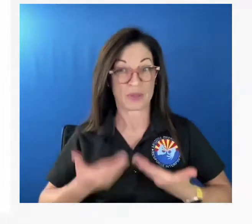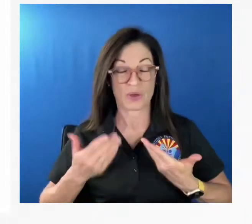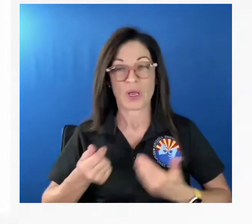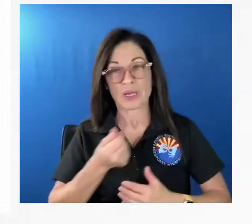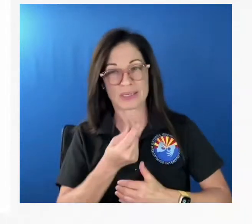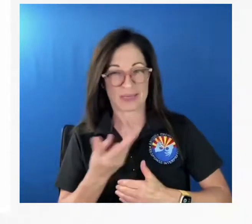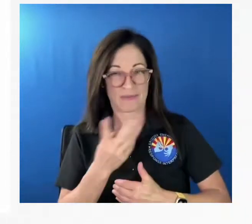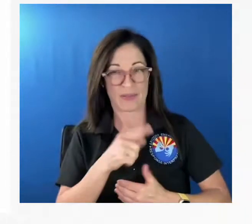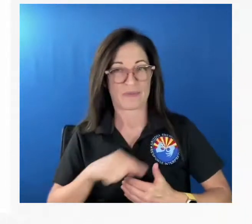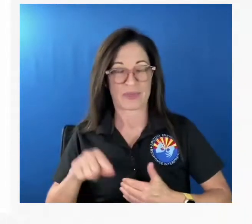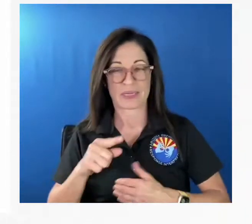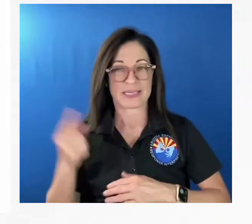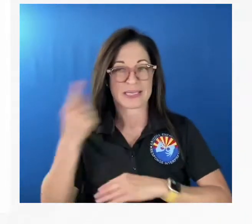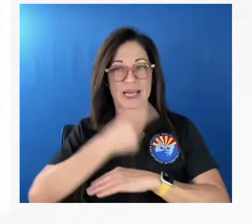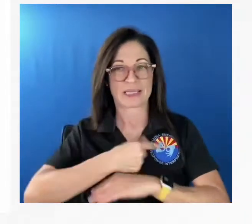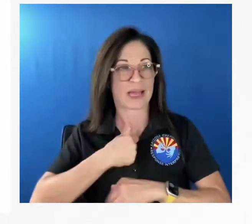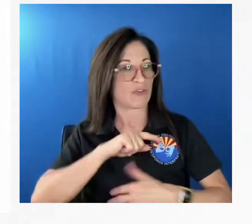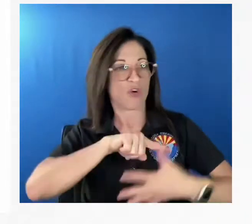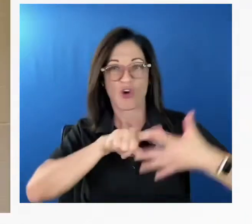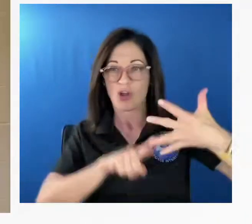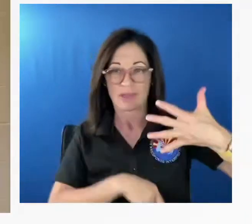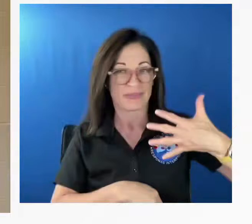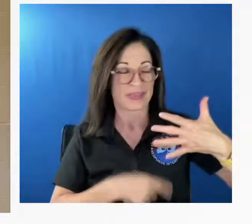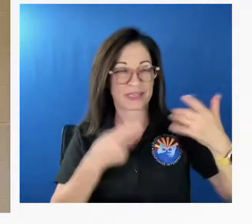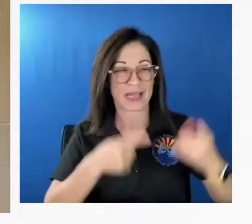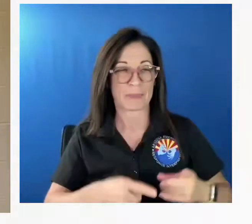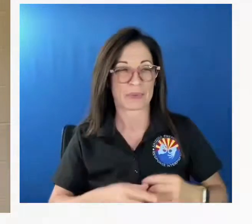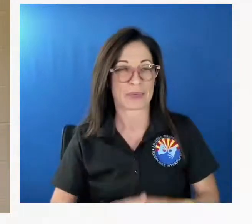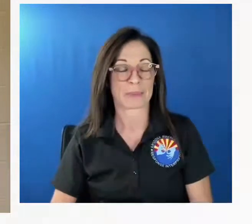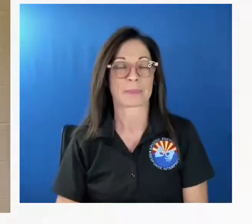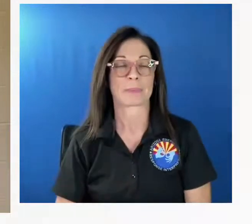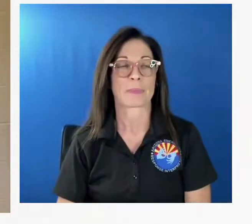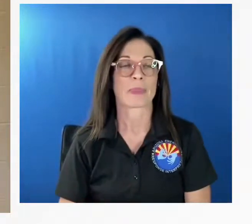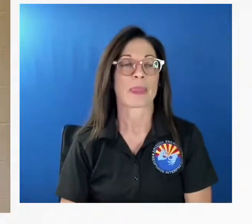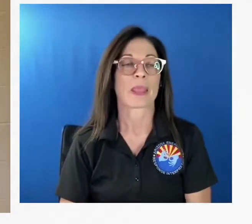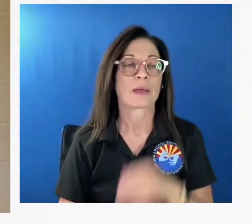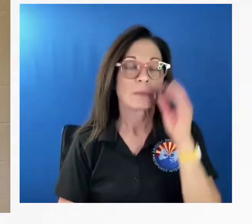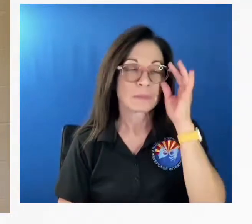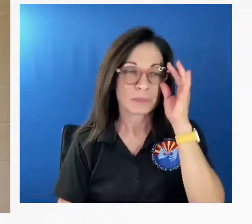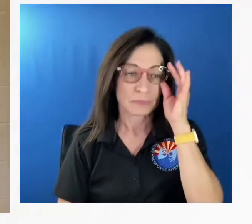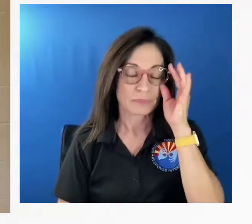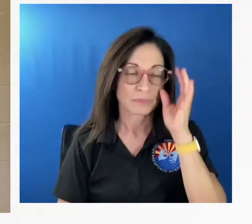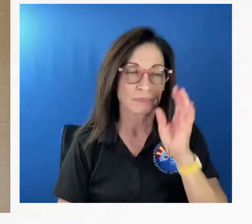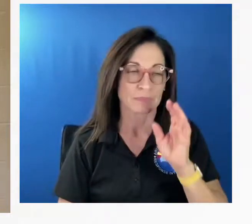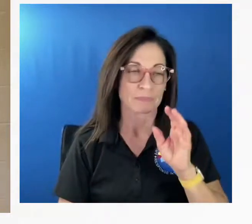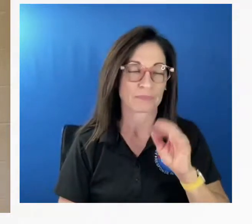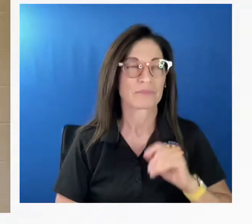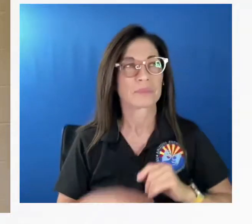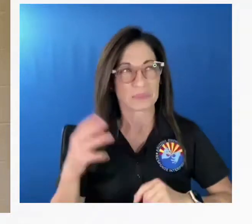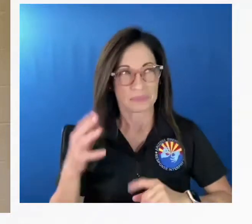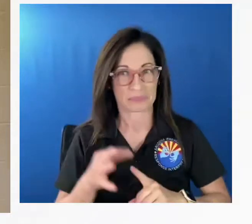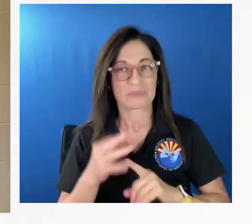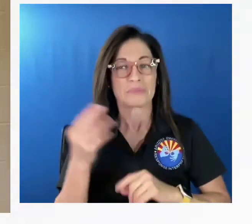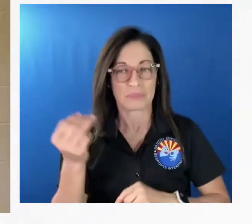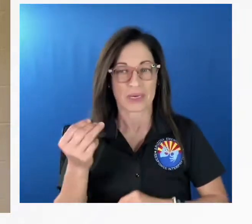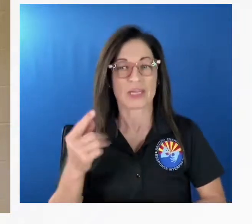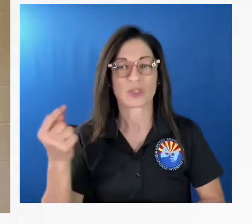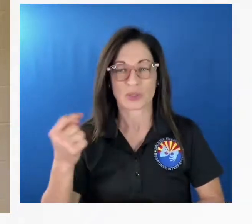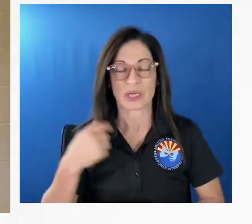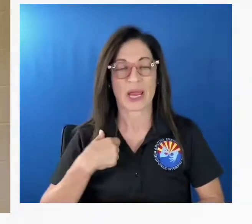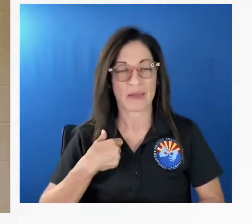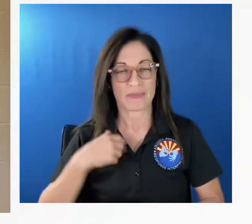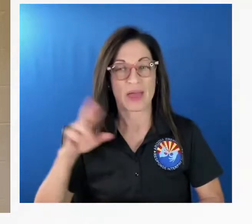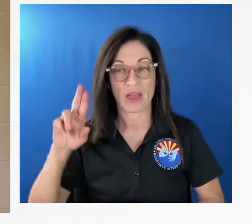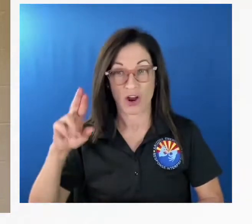had all of these factors going. And so especially Monday and Tuesday, that relative humidity got